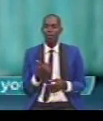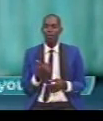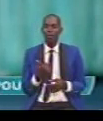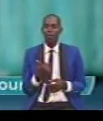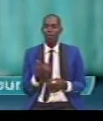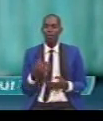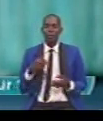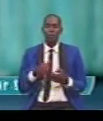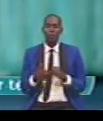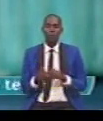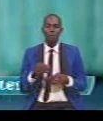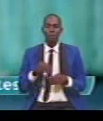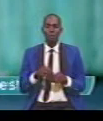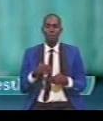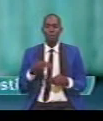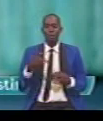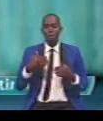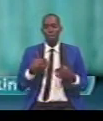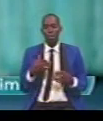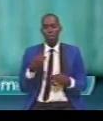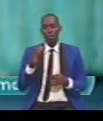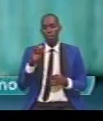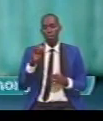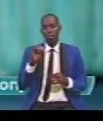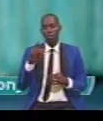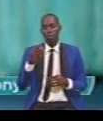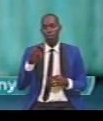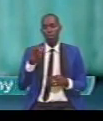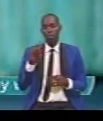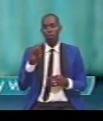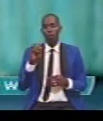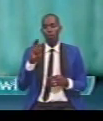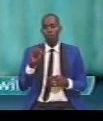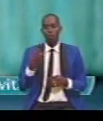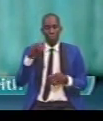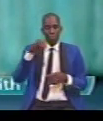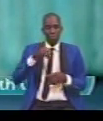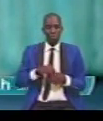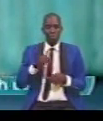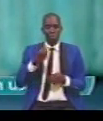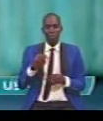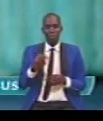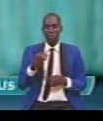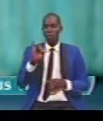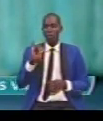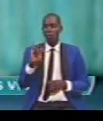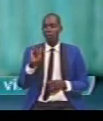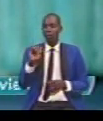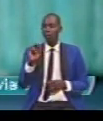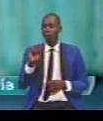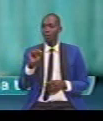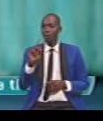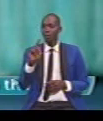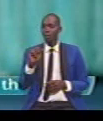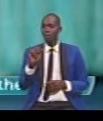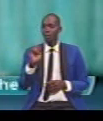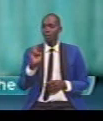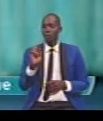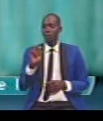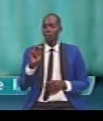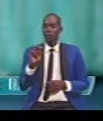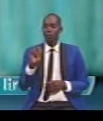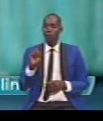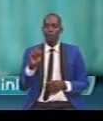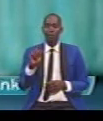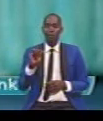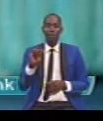in a laparamatory operation in the intestine. The intestine were cut, then joint again.